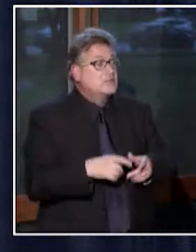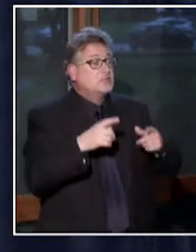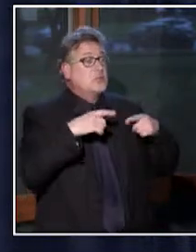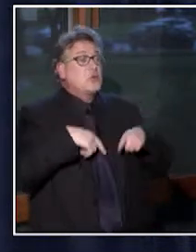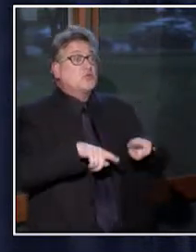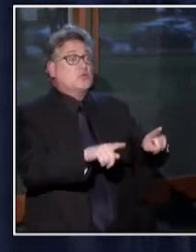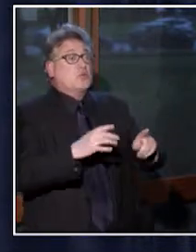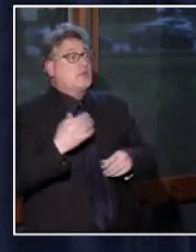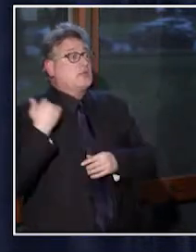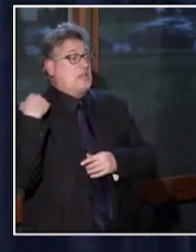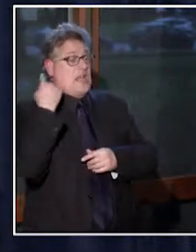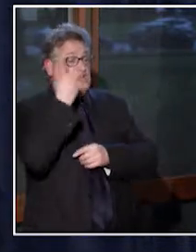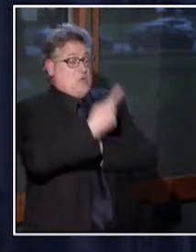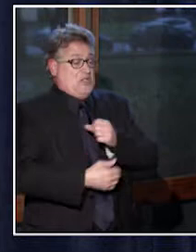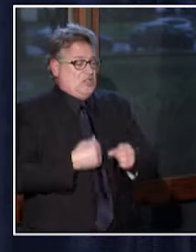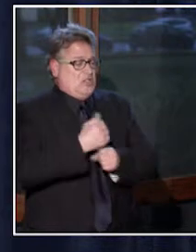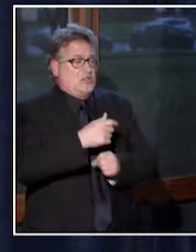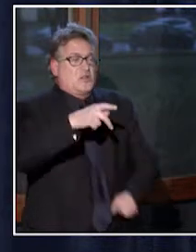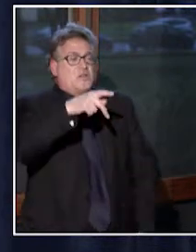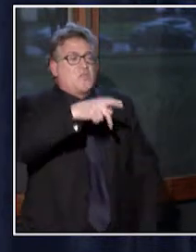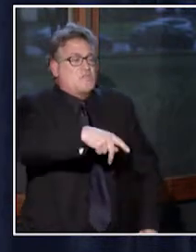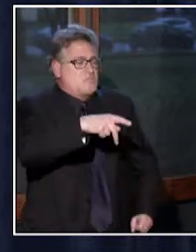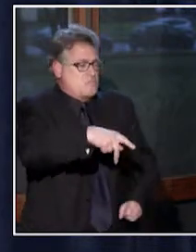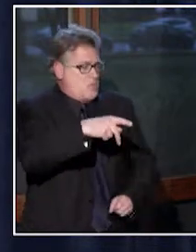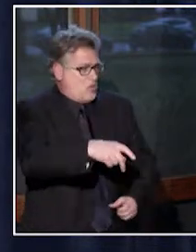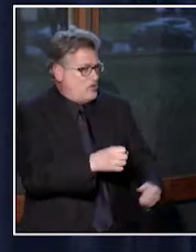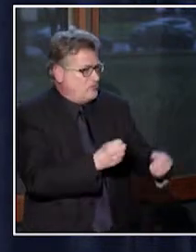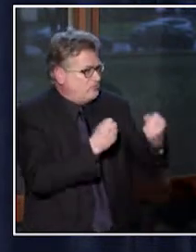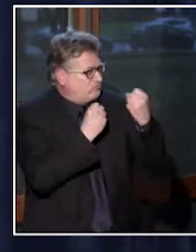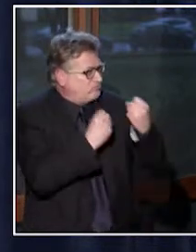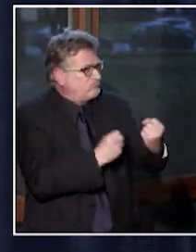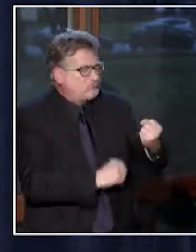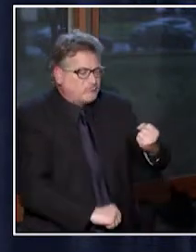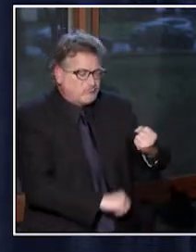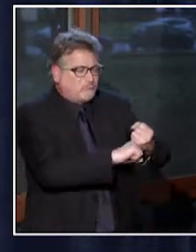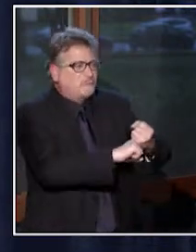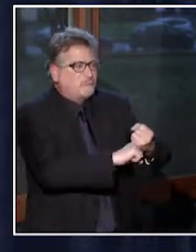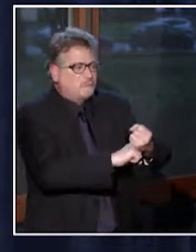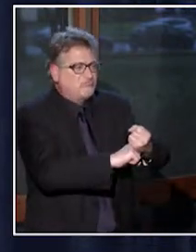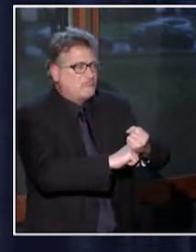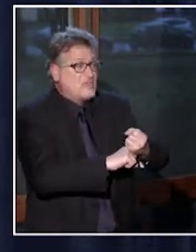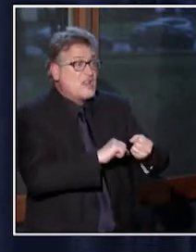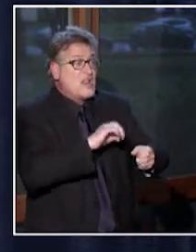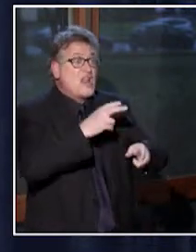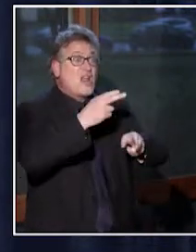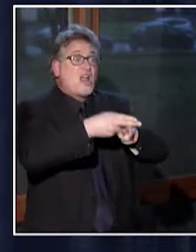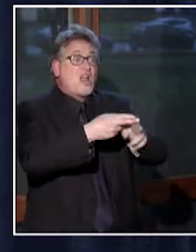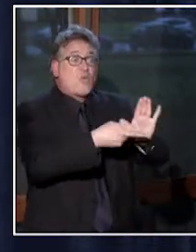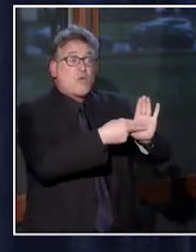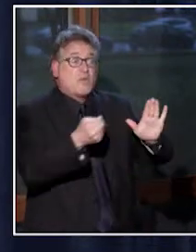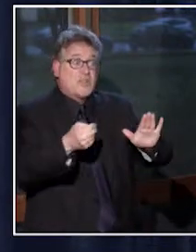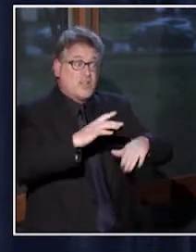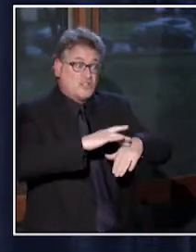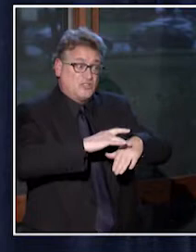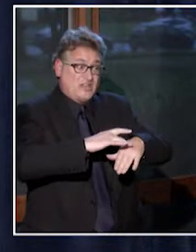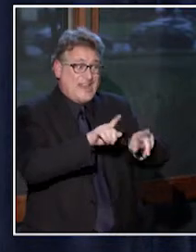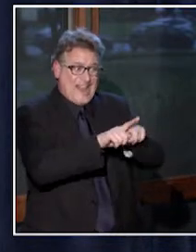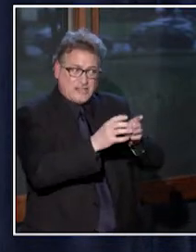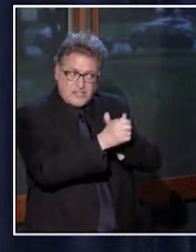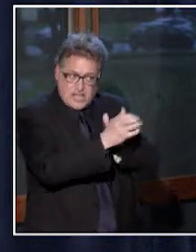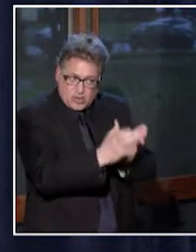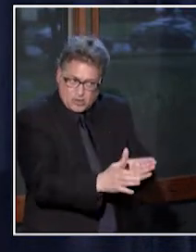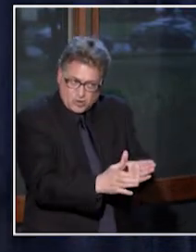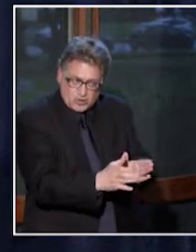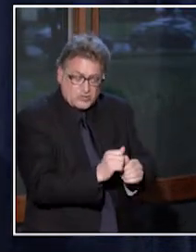this last year, Portland cemented its long-standing reputation as a leader. And